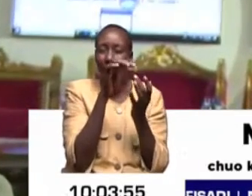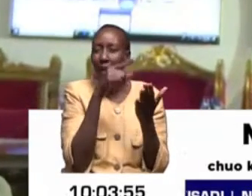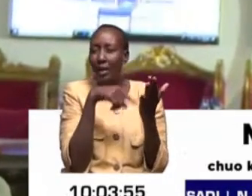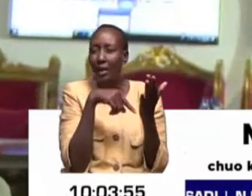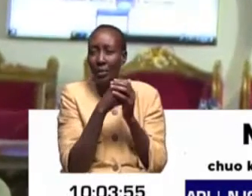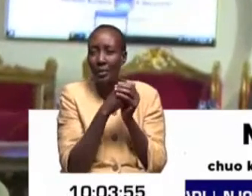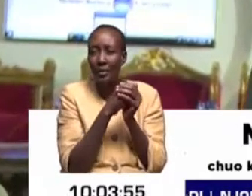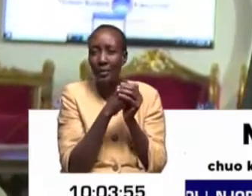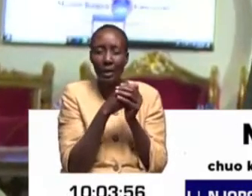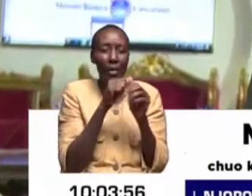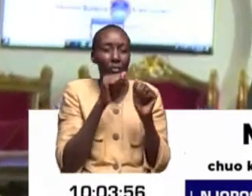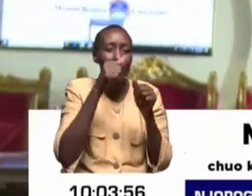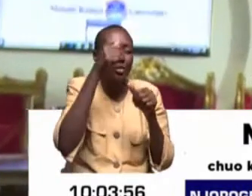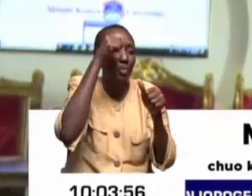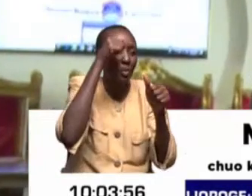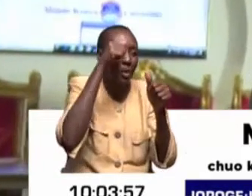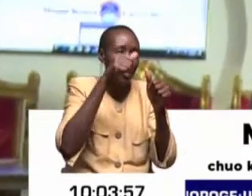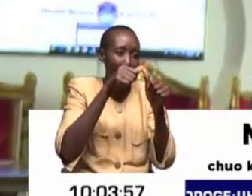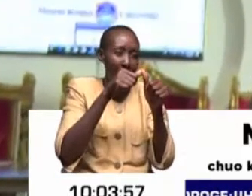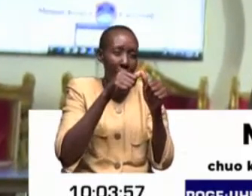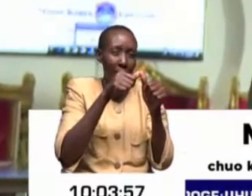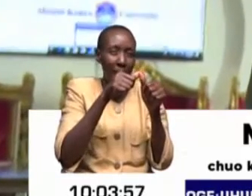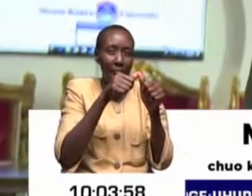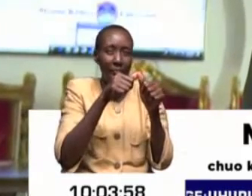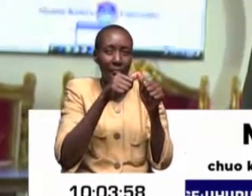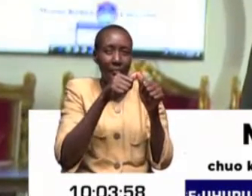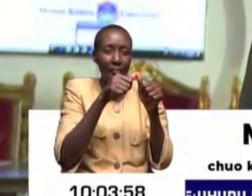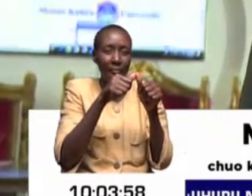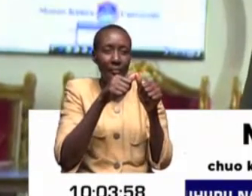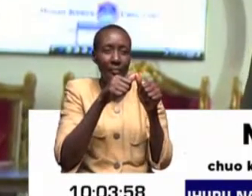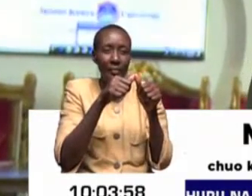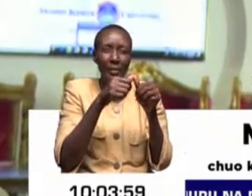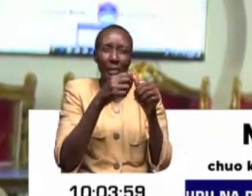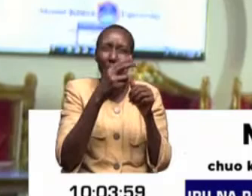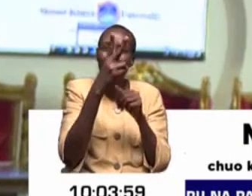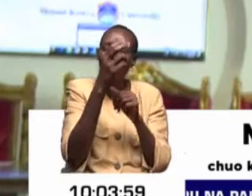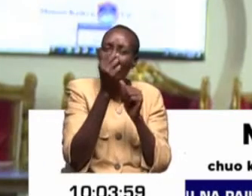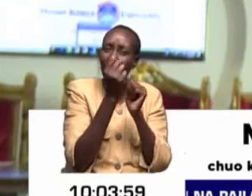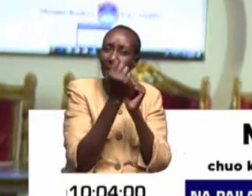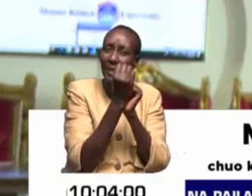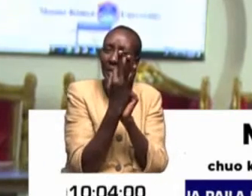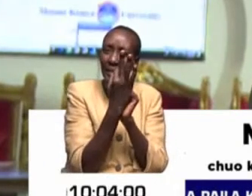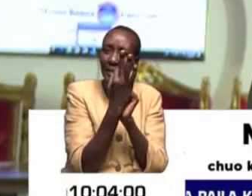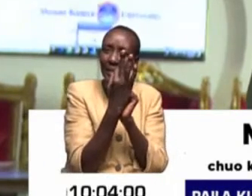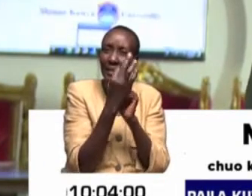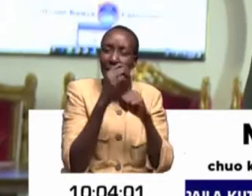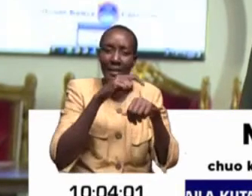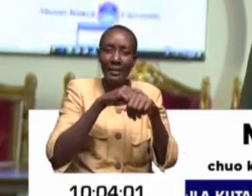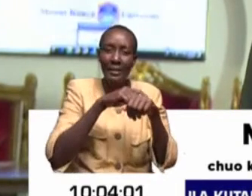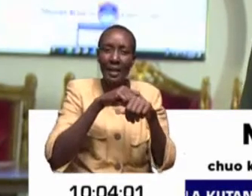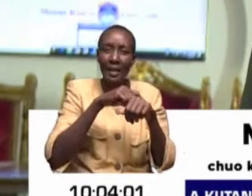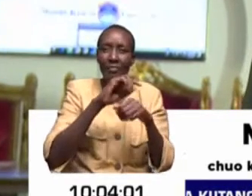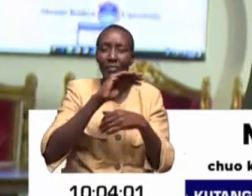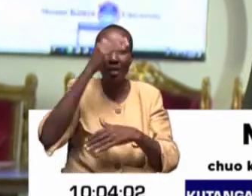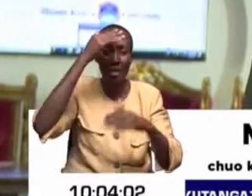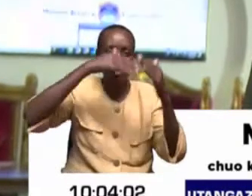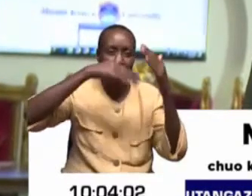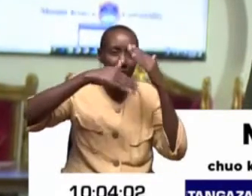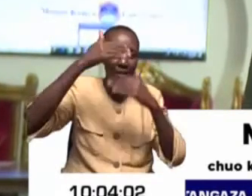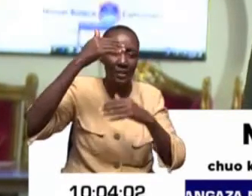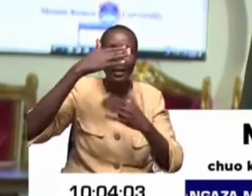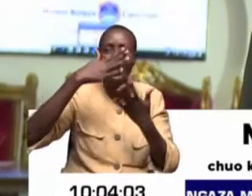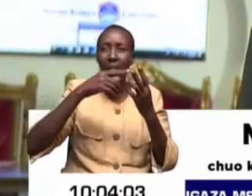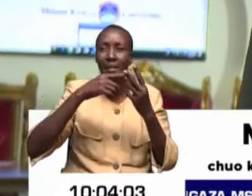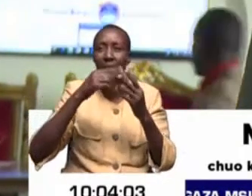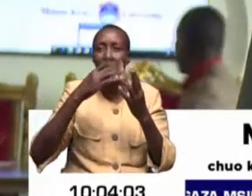I could remember as way back as 2013 when MKU initiated the Graduate